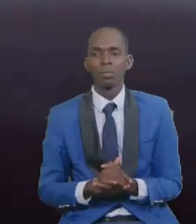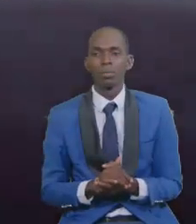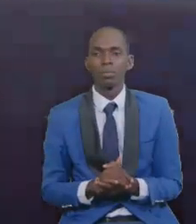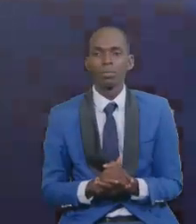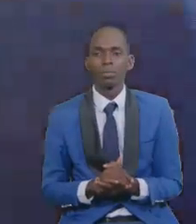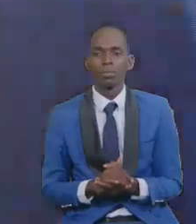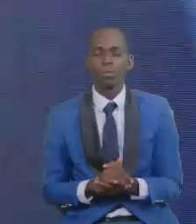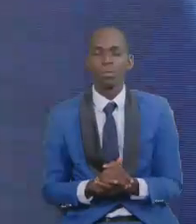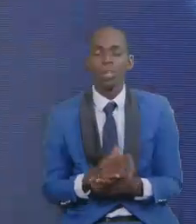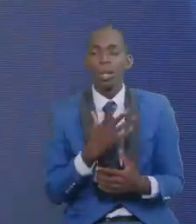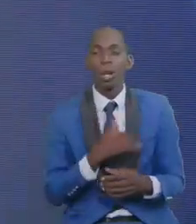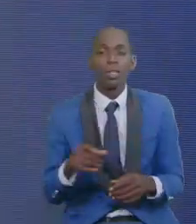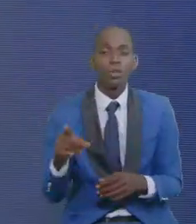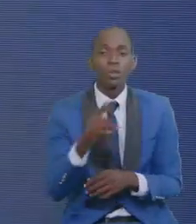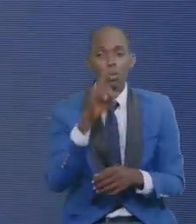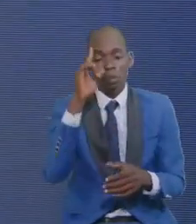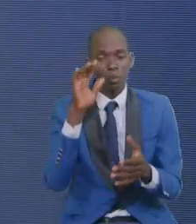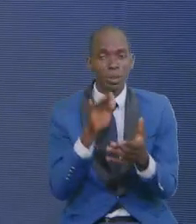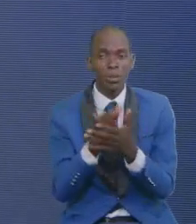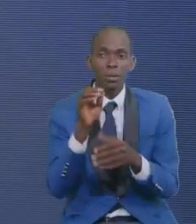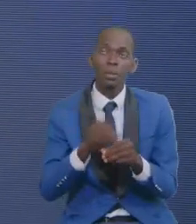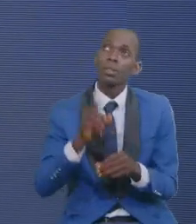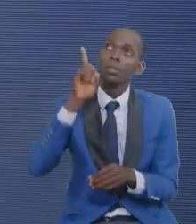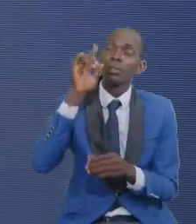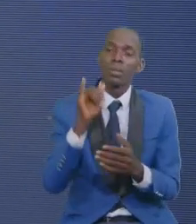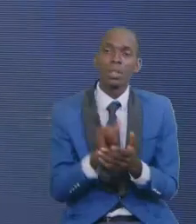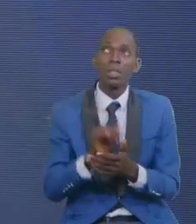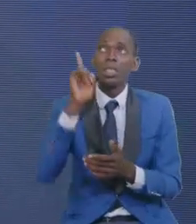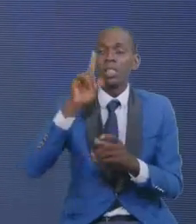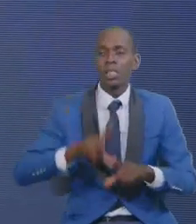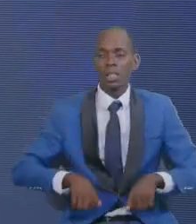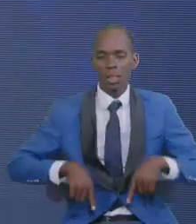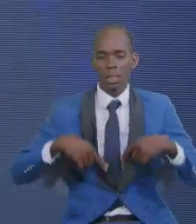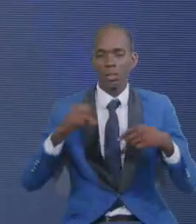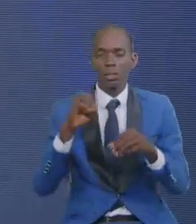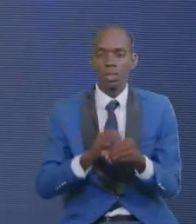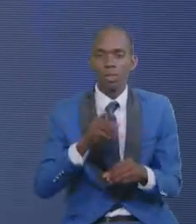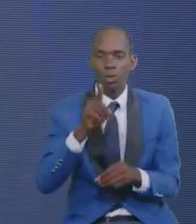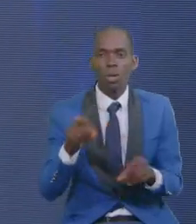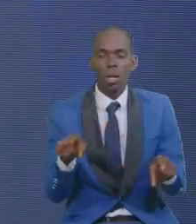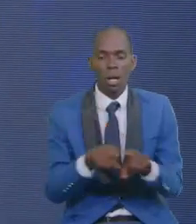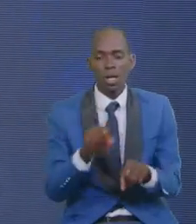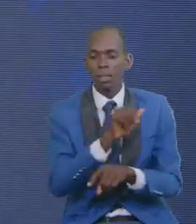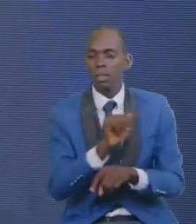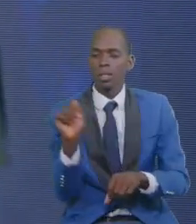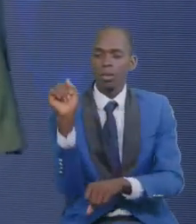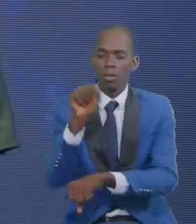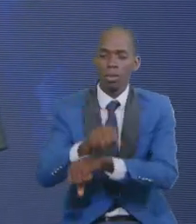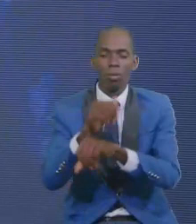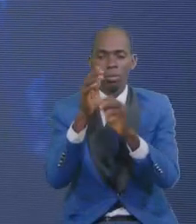And you believe in him that he lives in you as a conqueror.